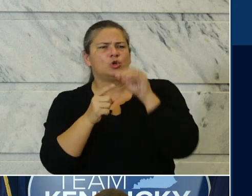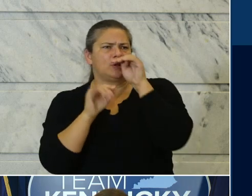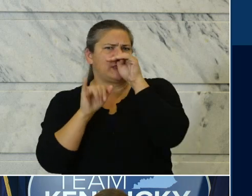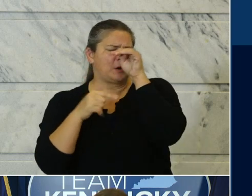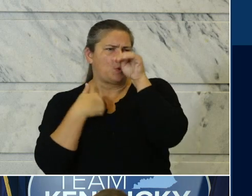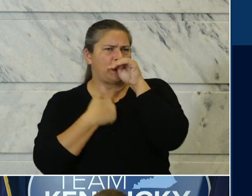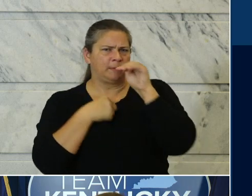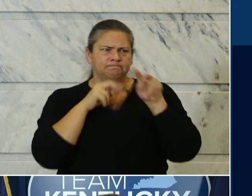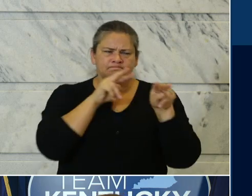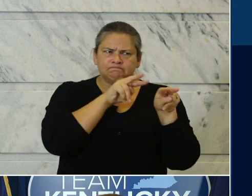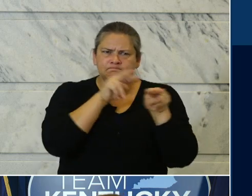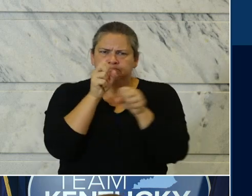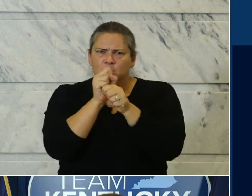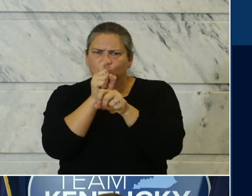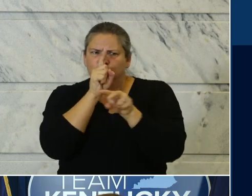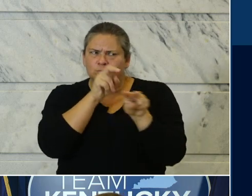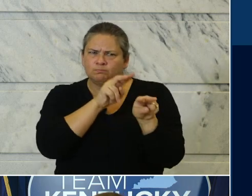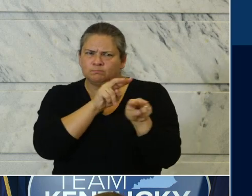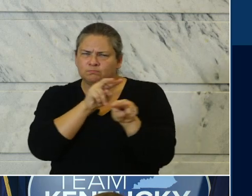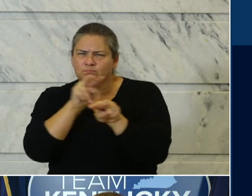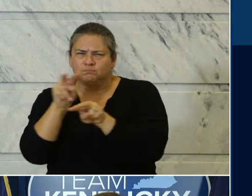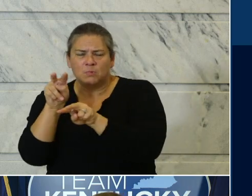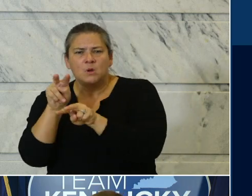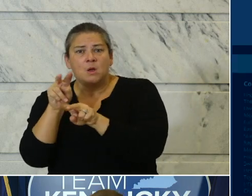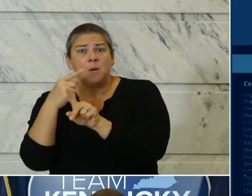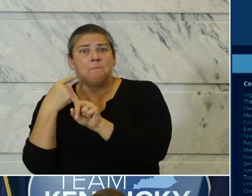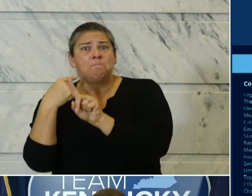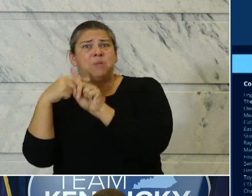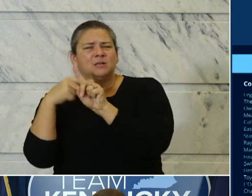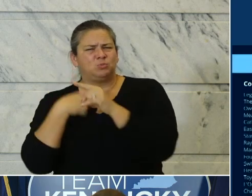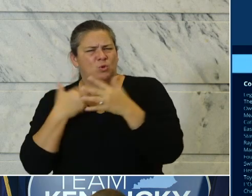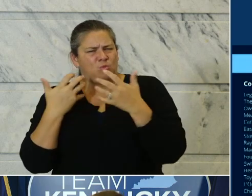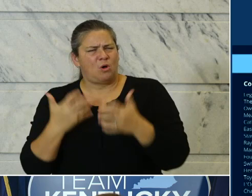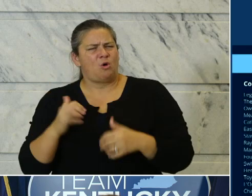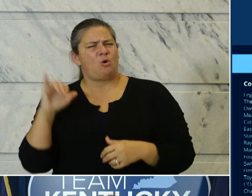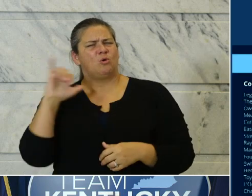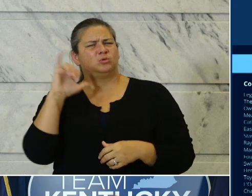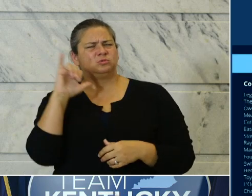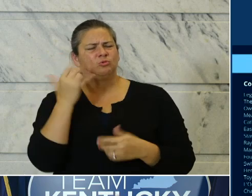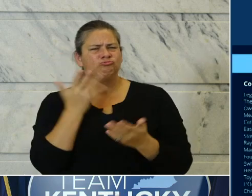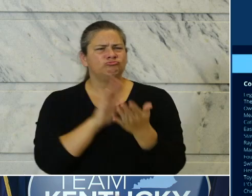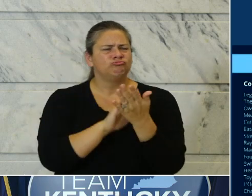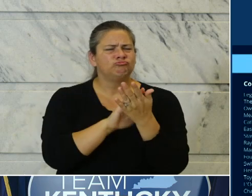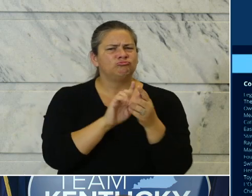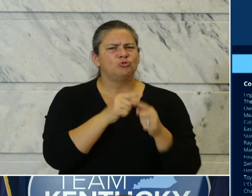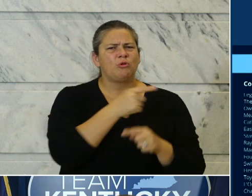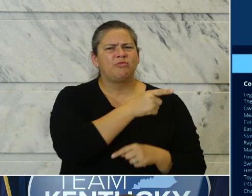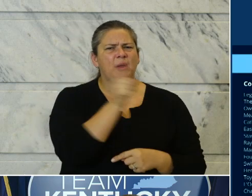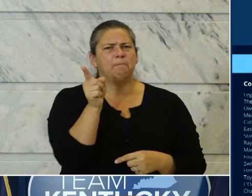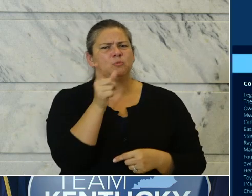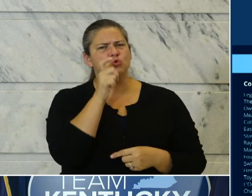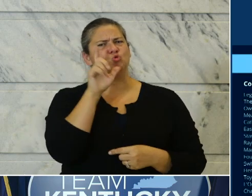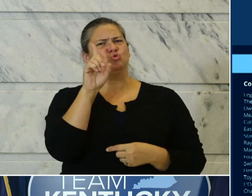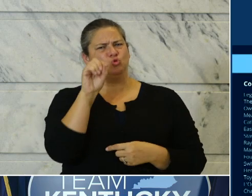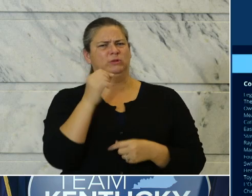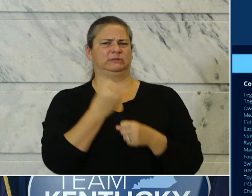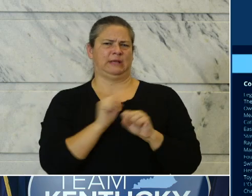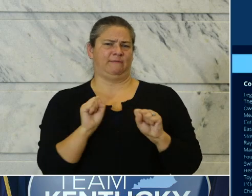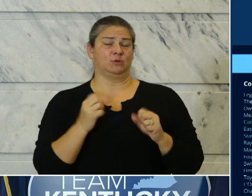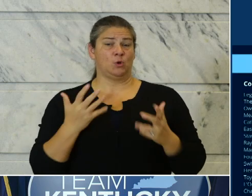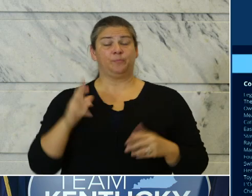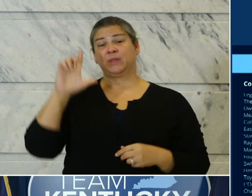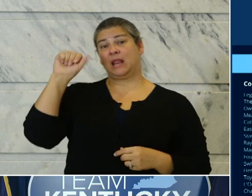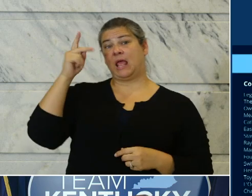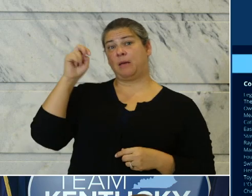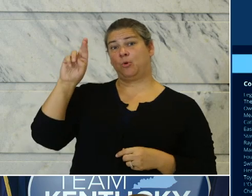recognize the companies, the employers that go the extra mile to ensure the safety of their employees. So just today, the Labor Cabinet